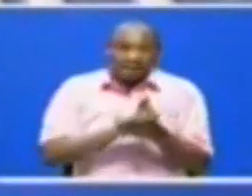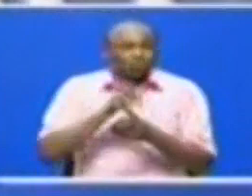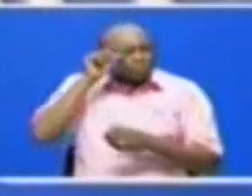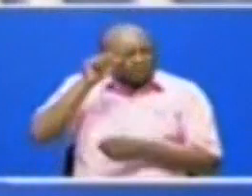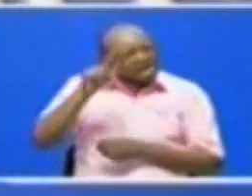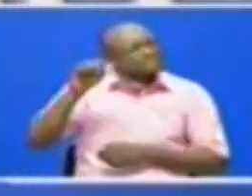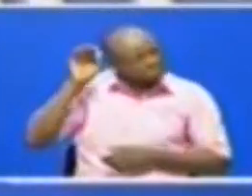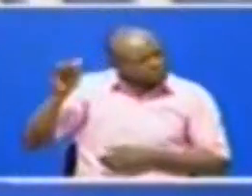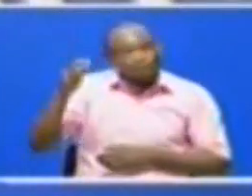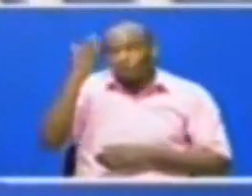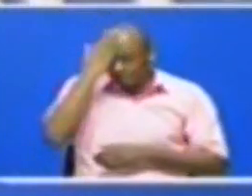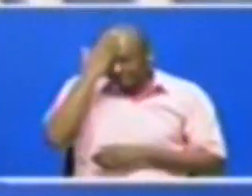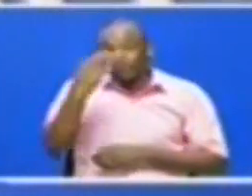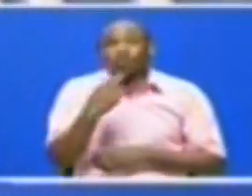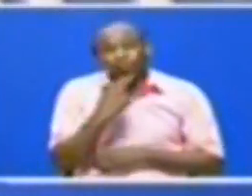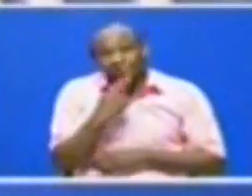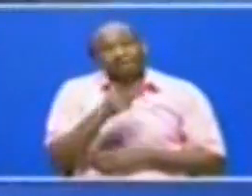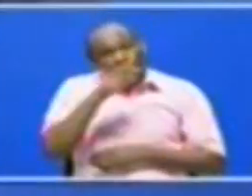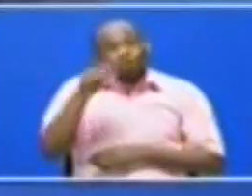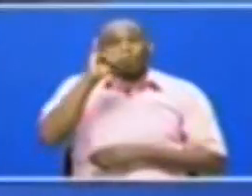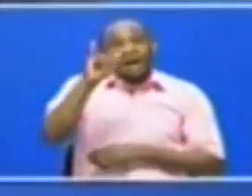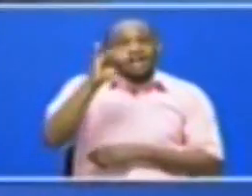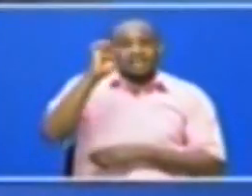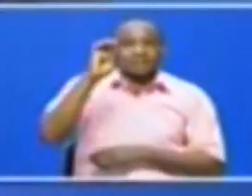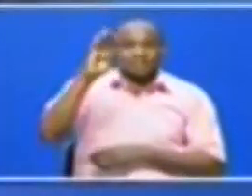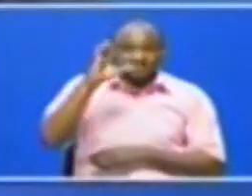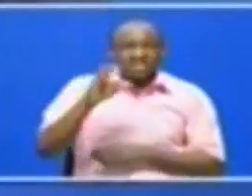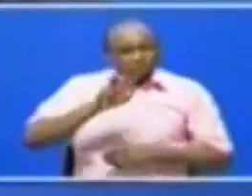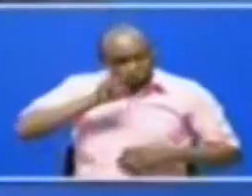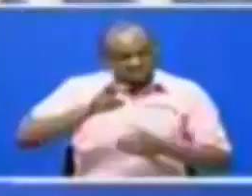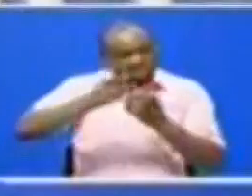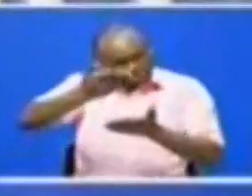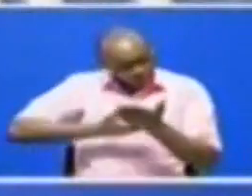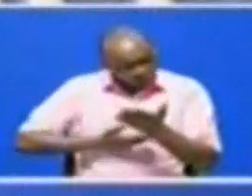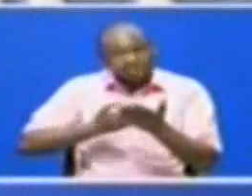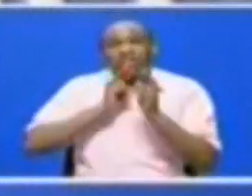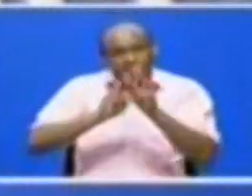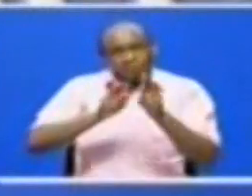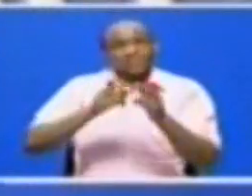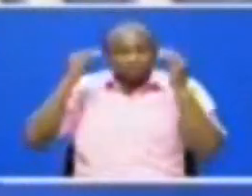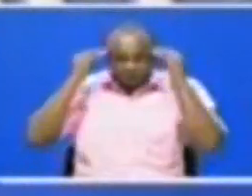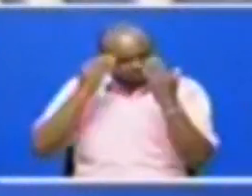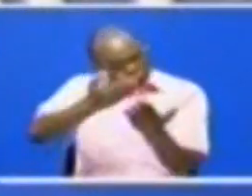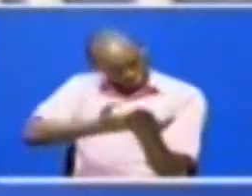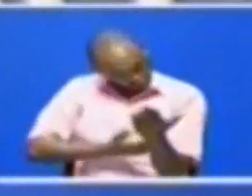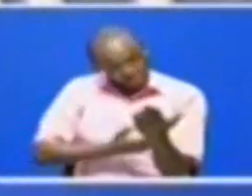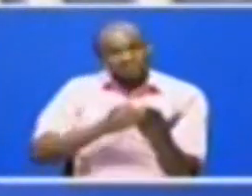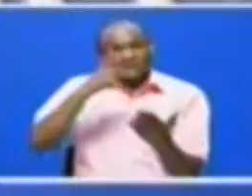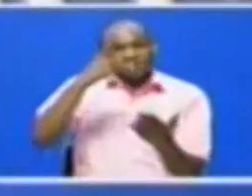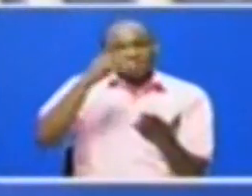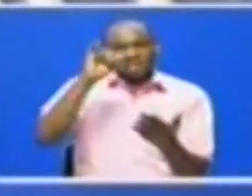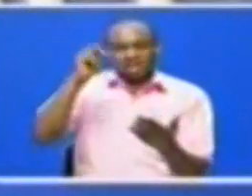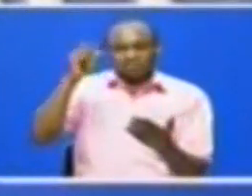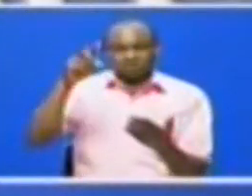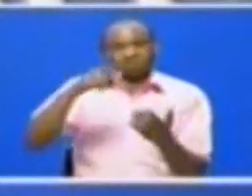in the morning on Monday or Tuesday, go to IABC, look at the reports that were filed in court. The Kim's